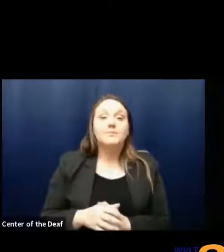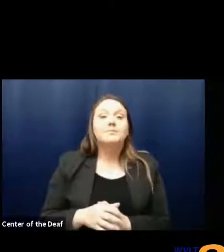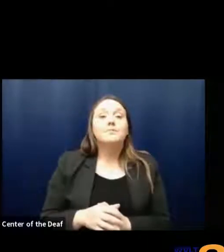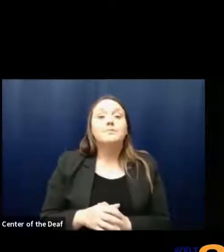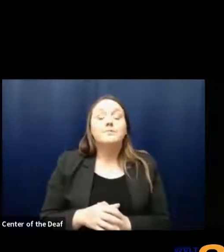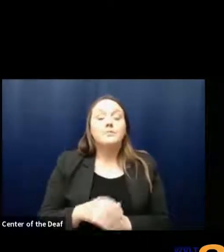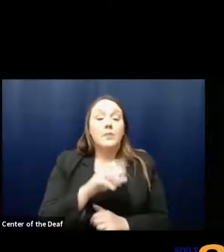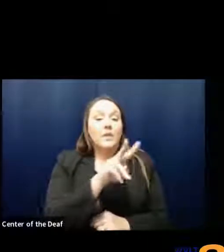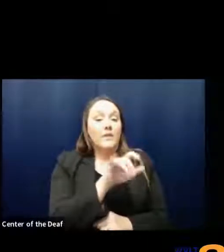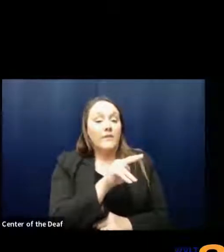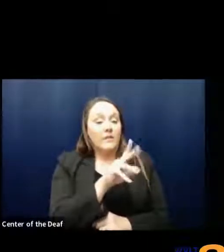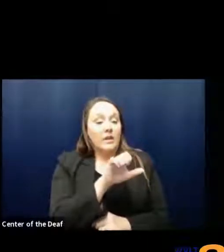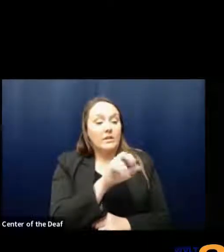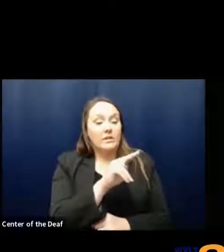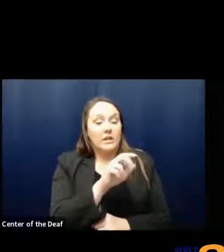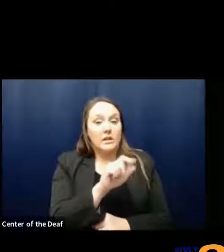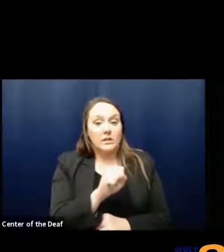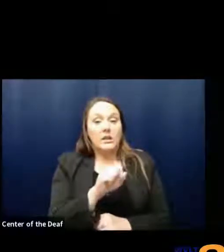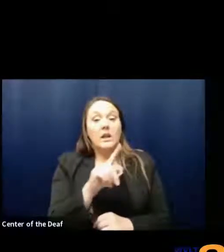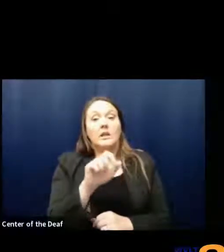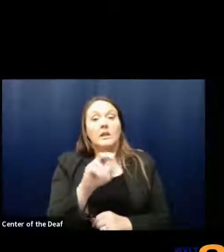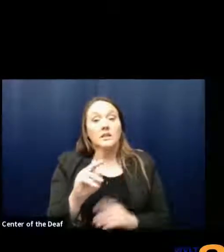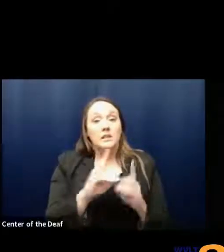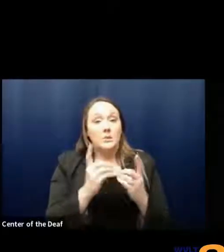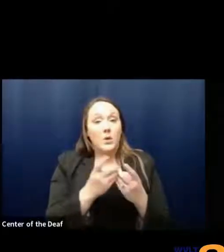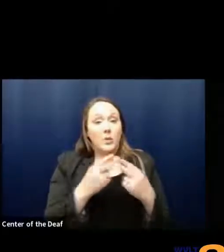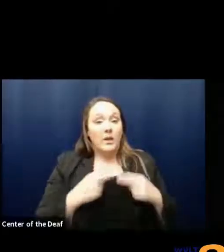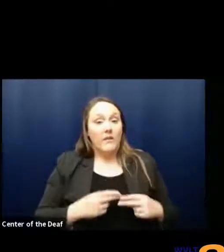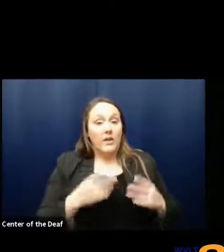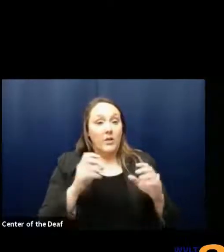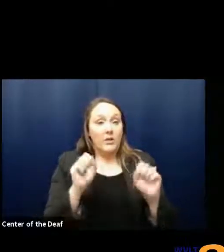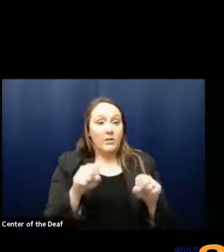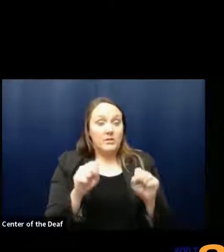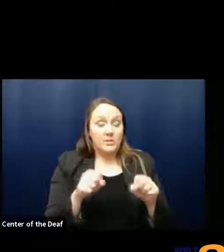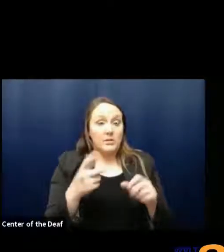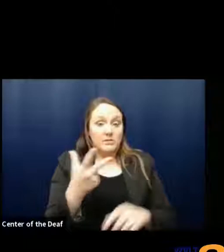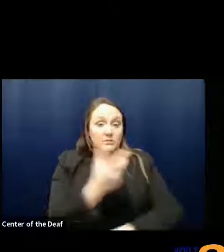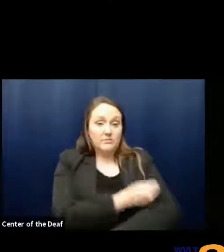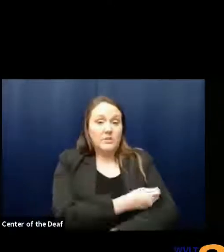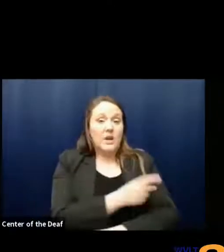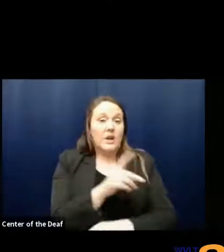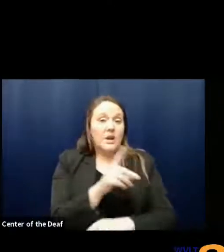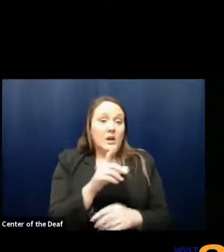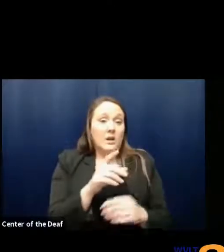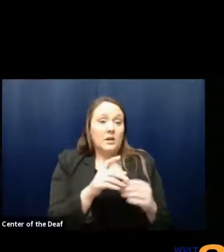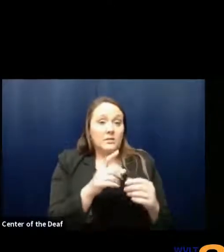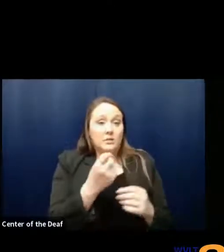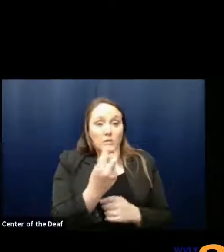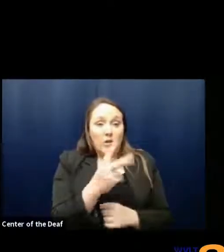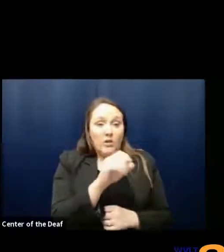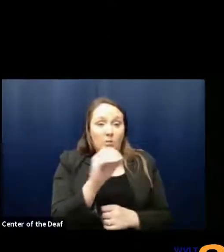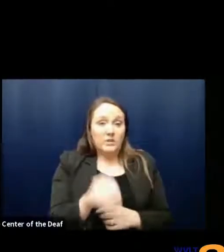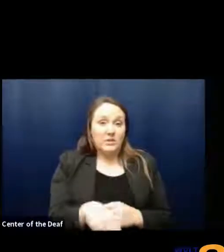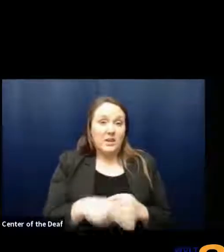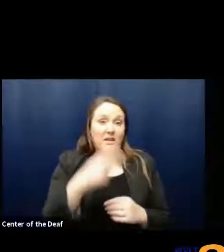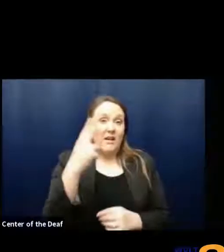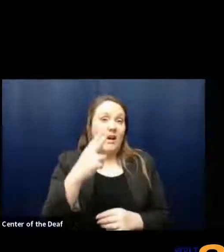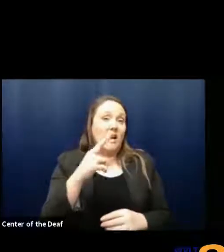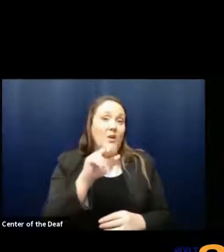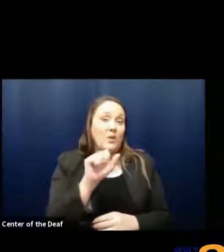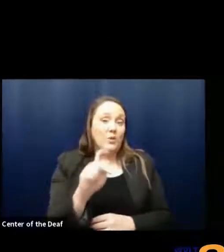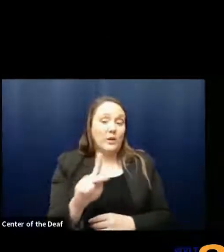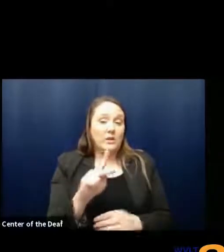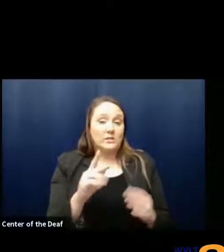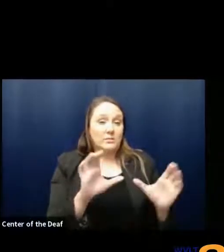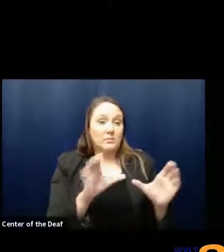Tennessee Department of Health's plan is capable of vaccinating 12% of the highest priority population initially. This is a pretty low number